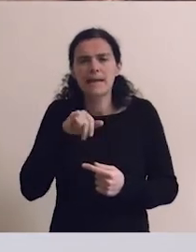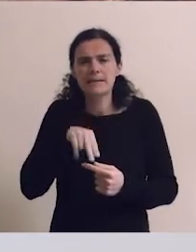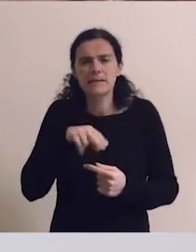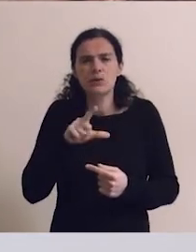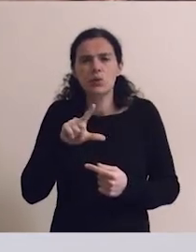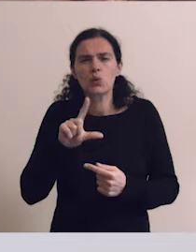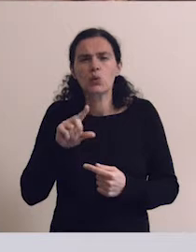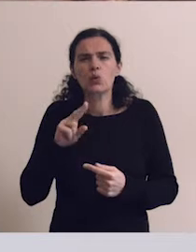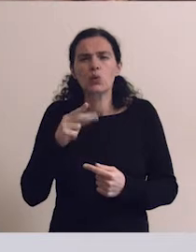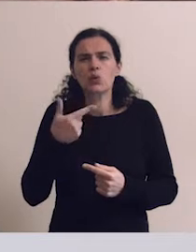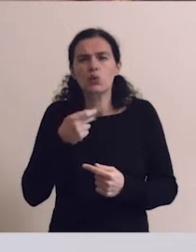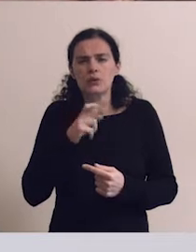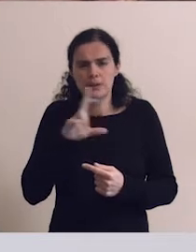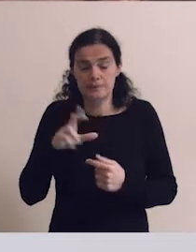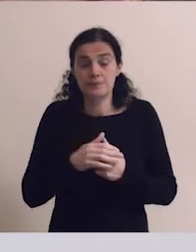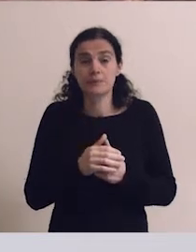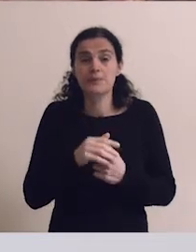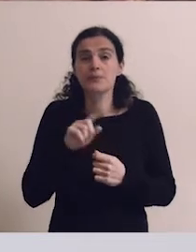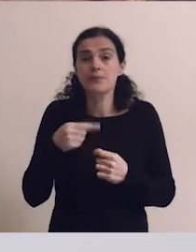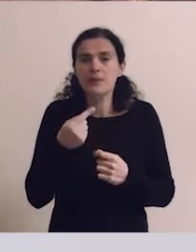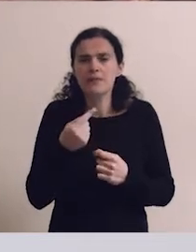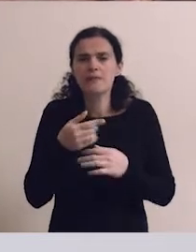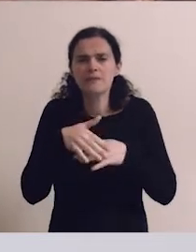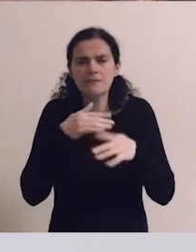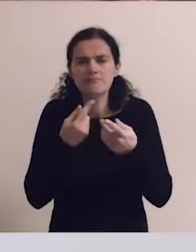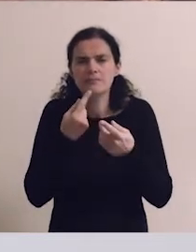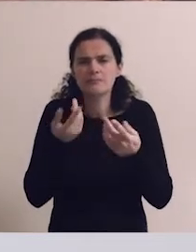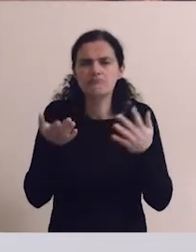Luther. And by